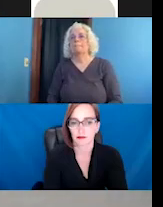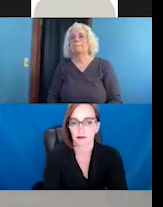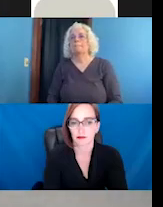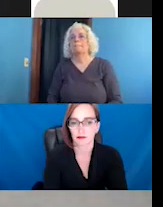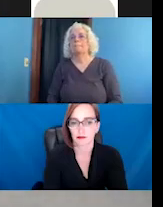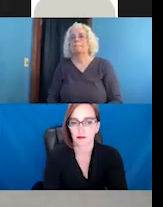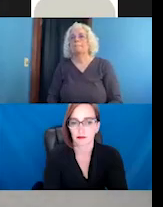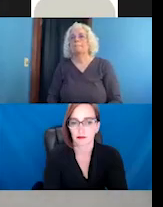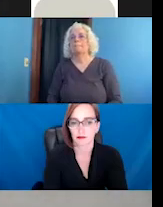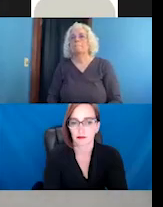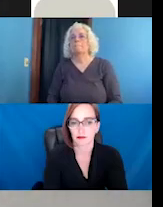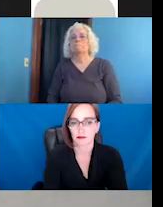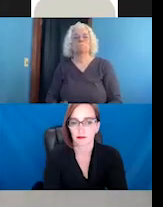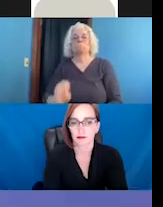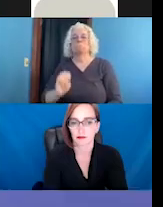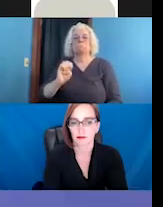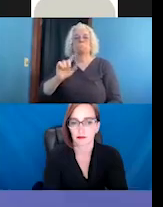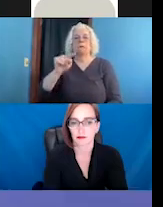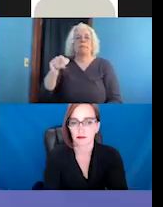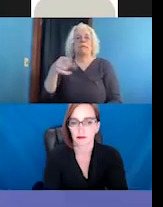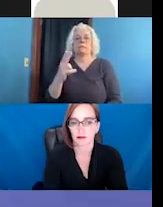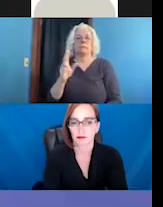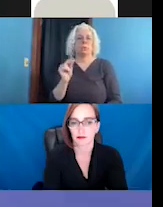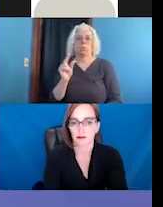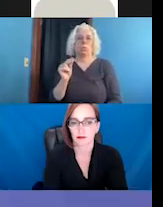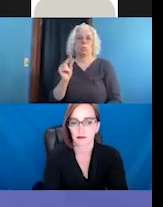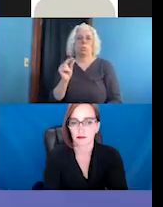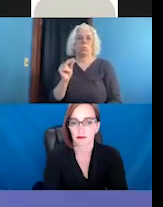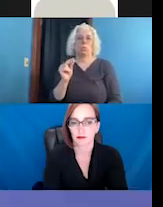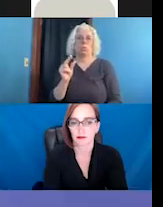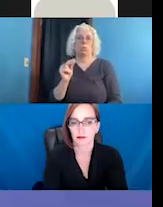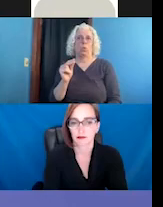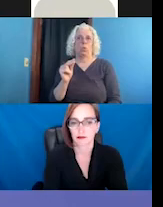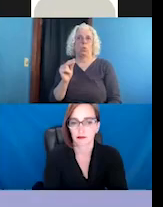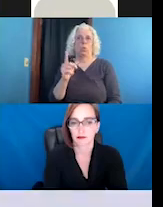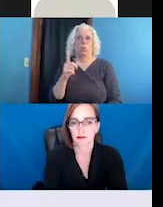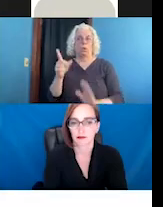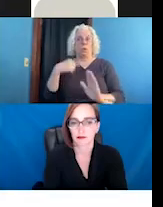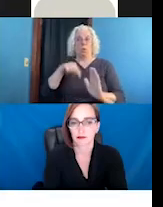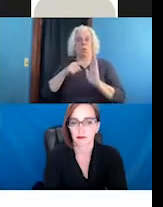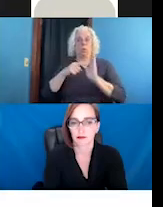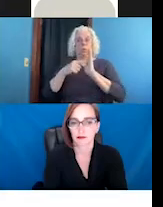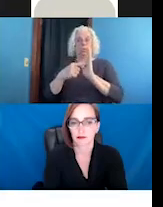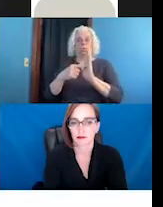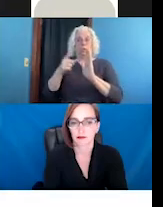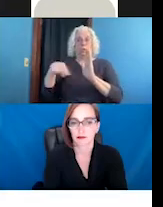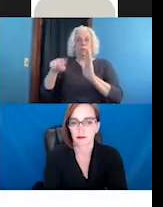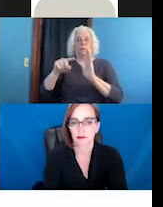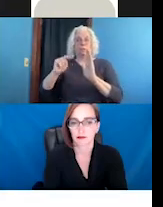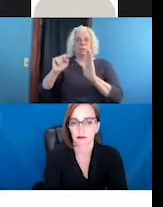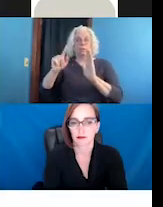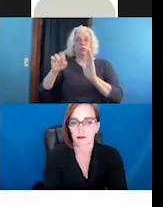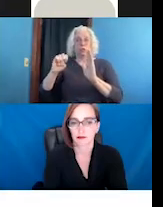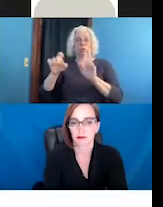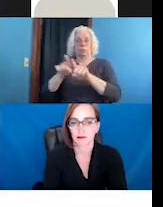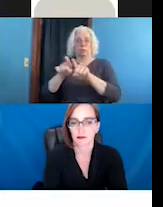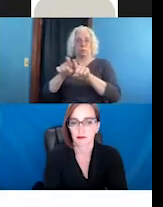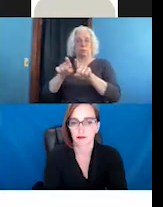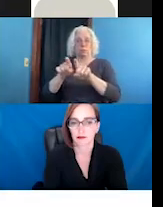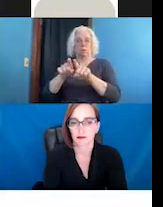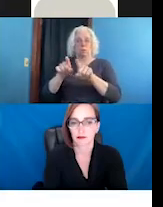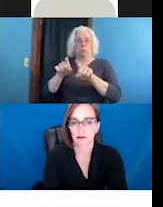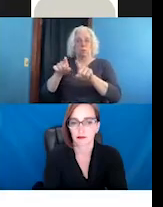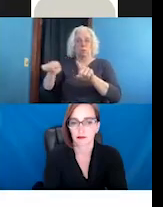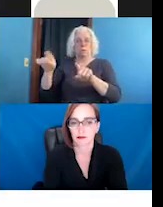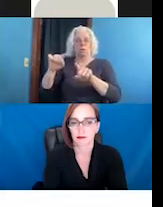I don't think so. I think we'll be sure to share this out in the notes as well, so you all get another round to look at